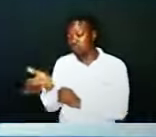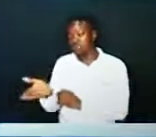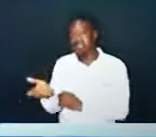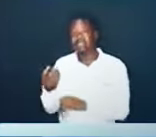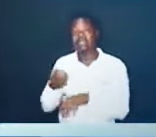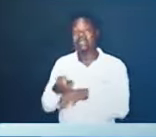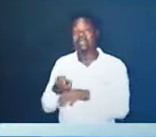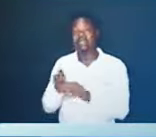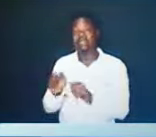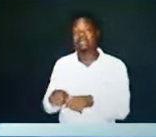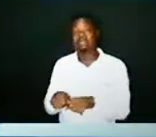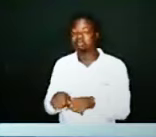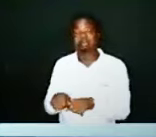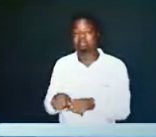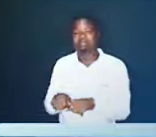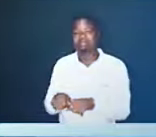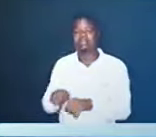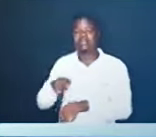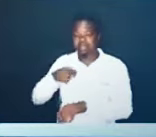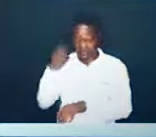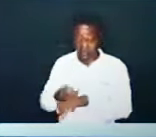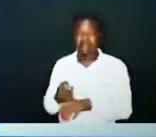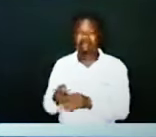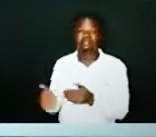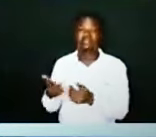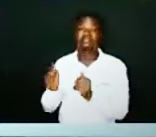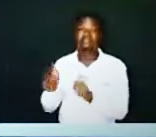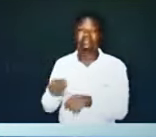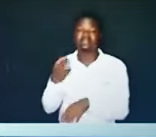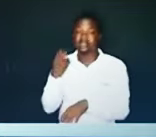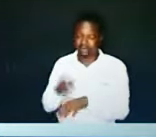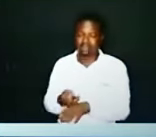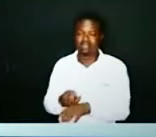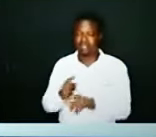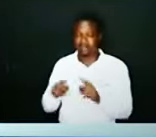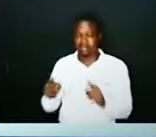Israel did it, and we can do it in our generation.